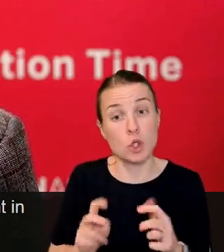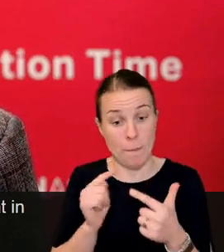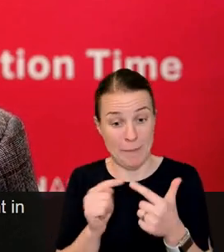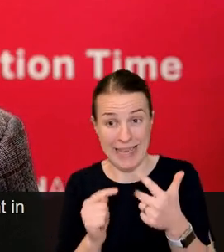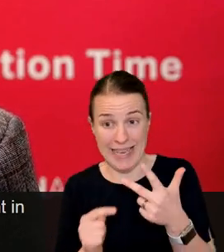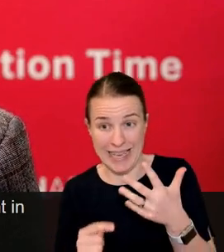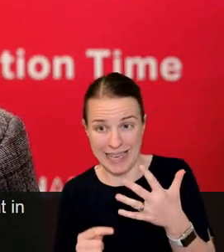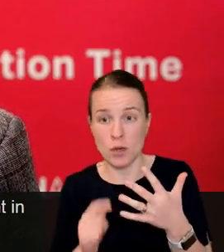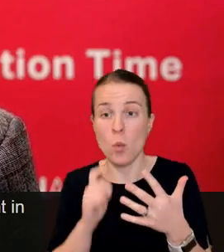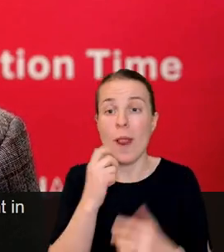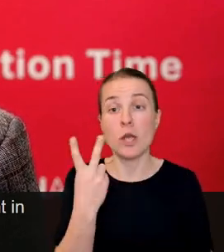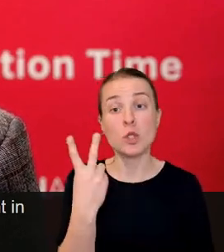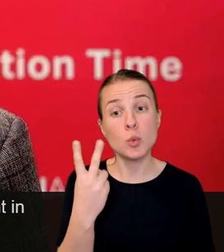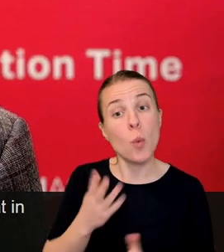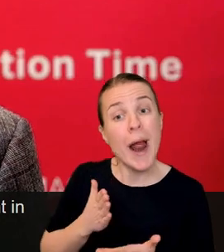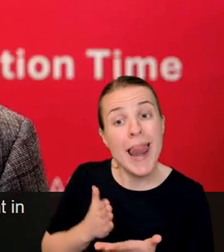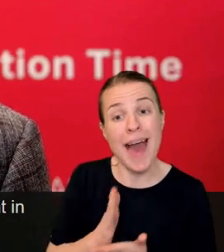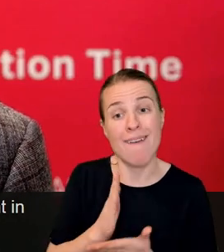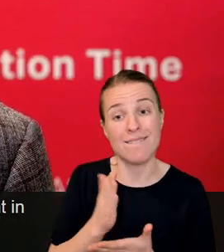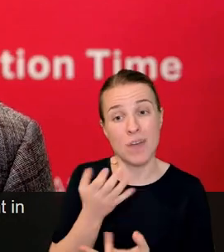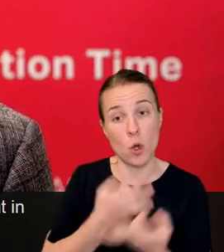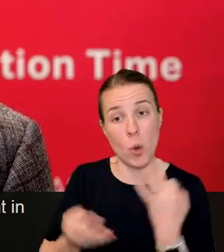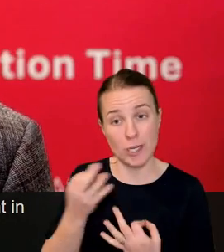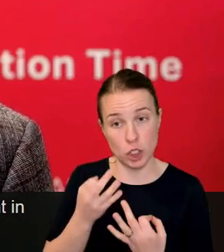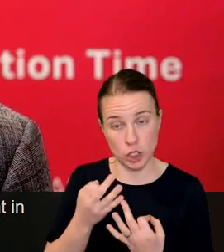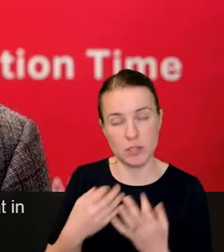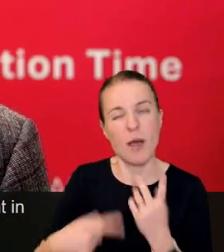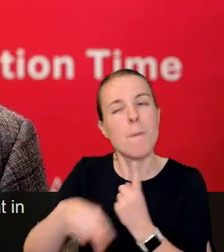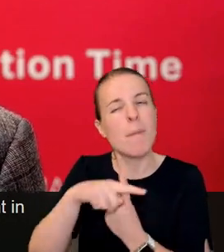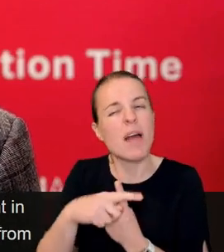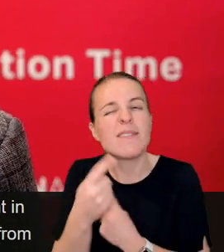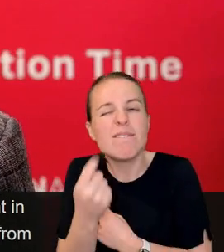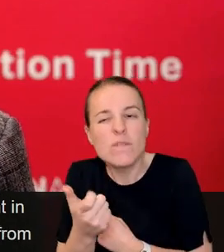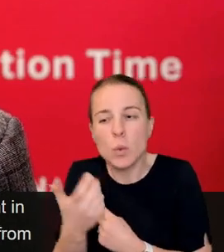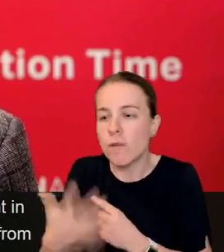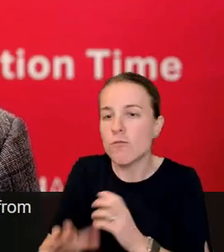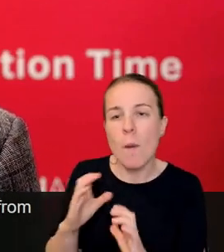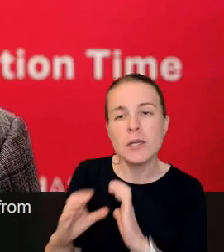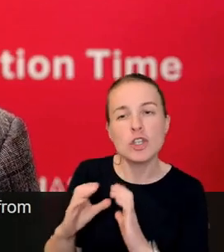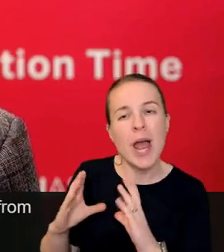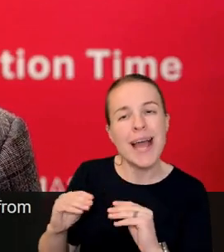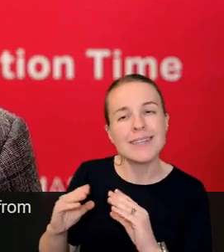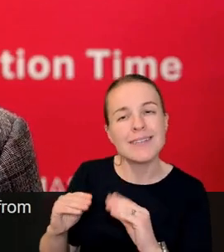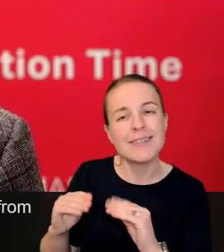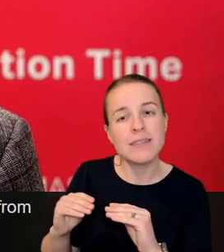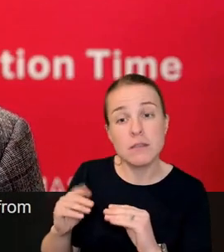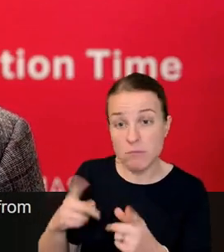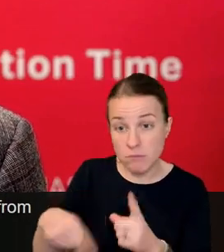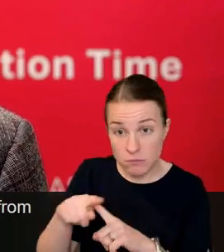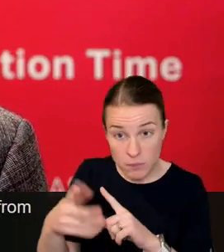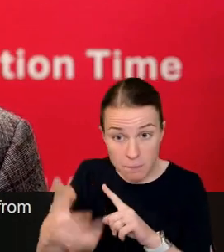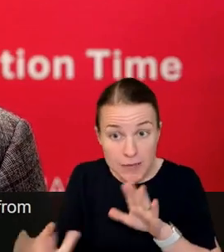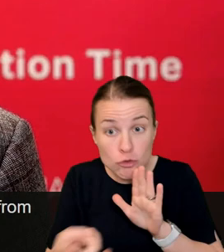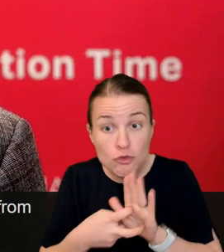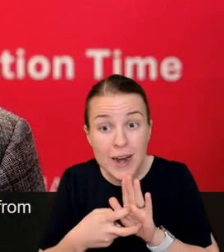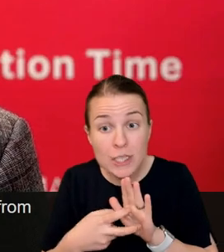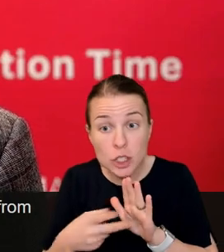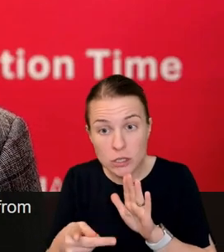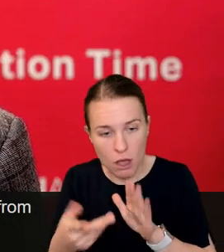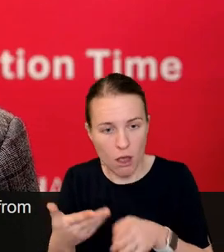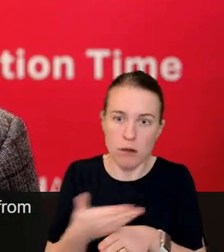live questions followed by a few questions from the live chat, available to all of those who have